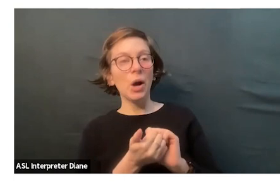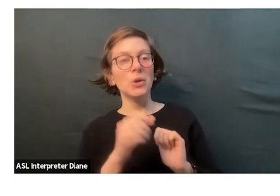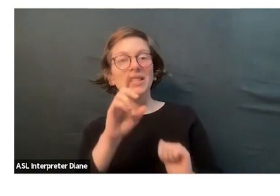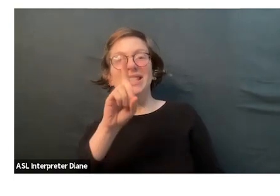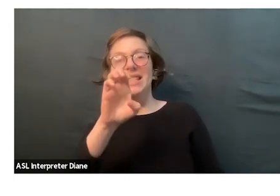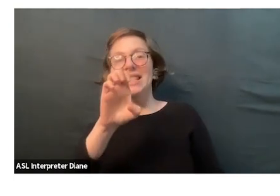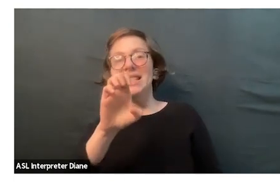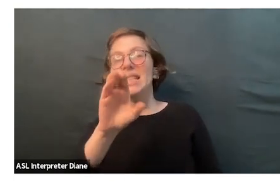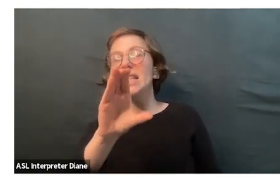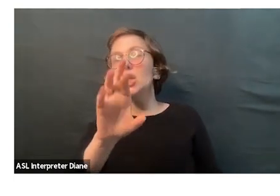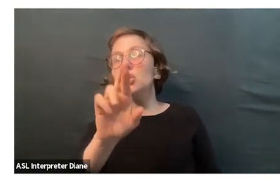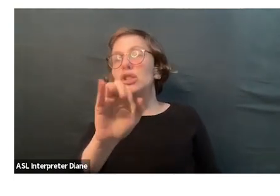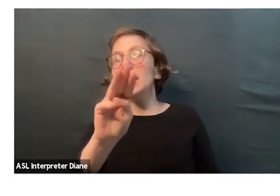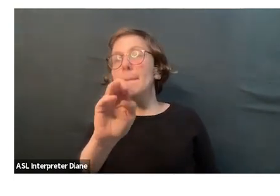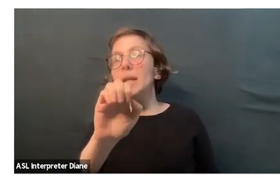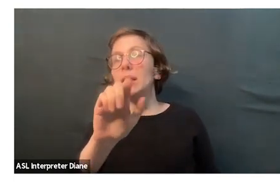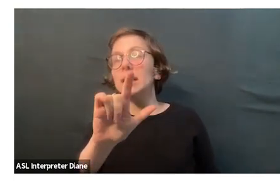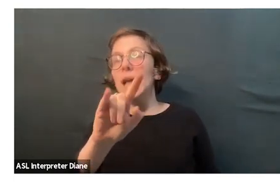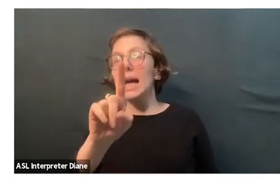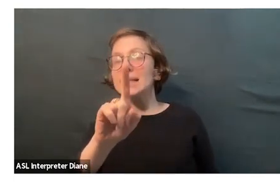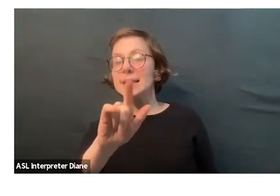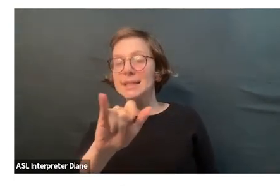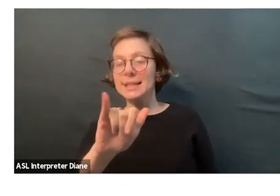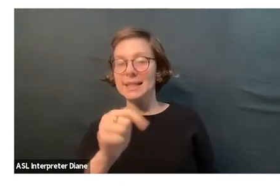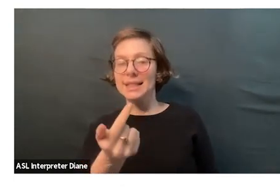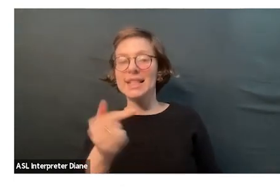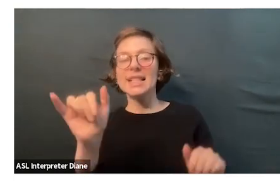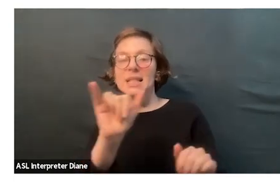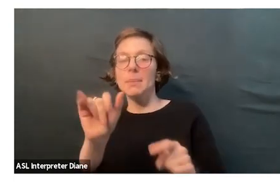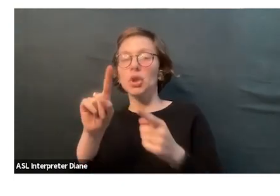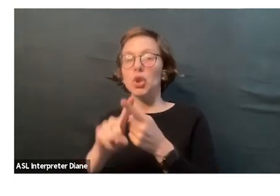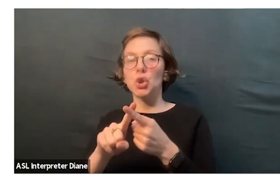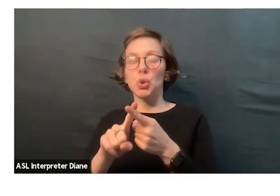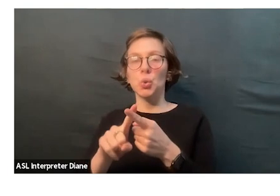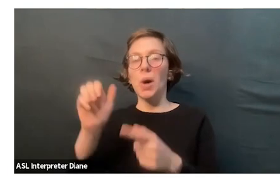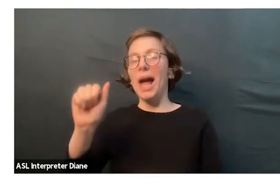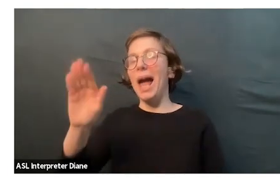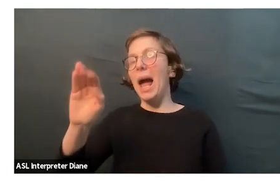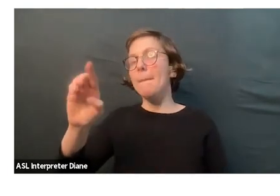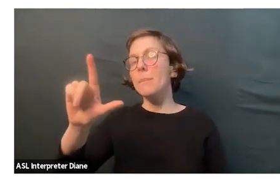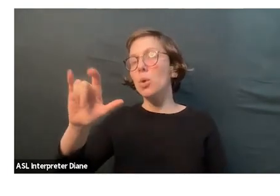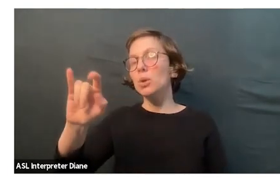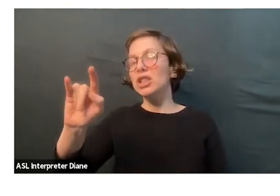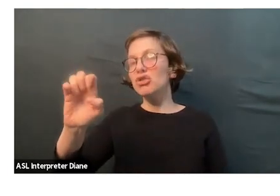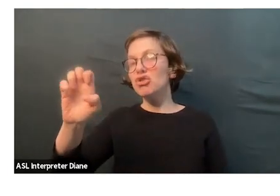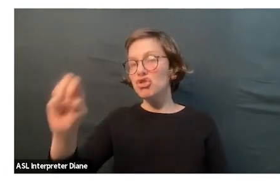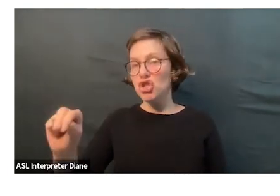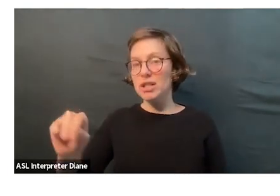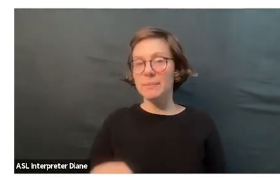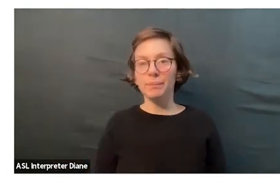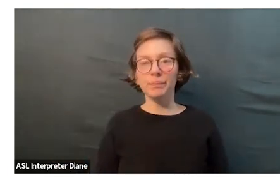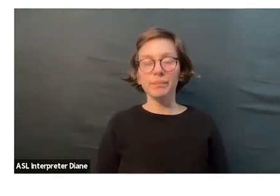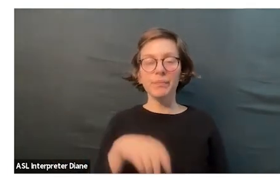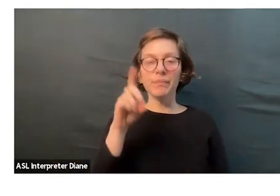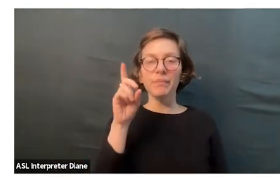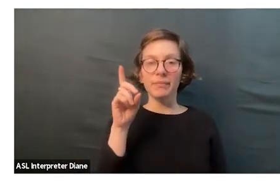is legal. It's not criminalized. And just as you answered the question, how does decriminalizing parallel to abolition,